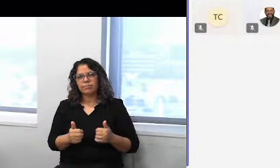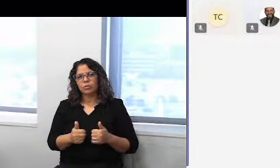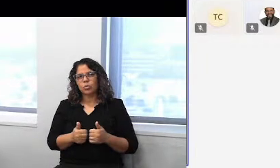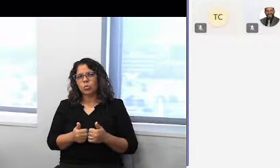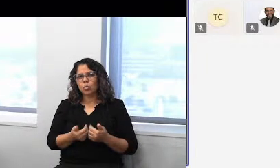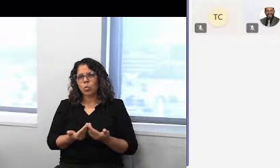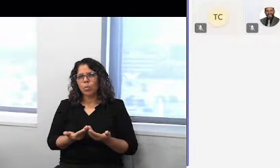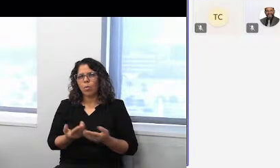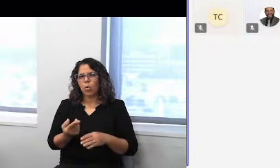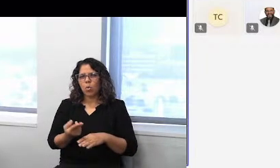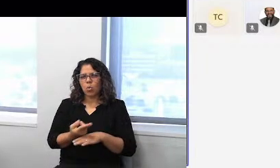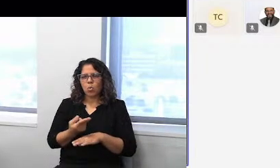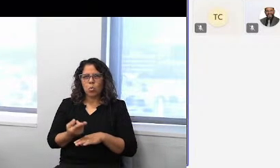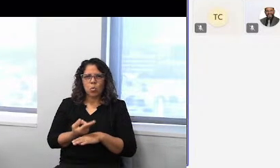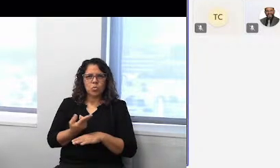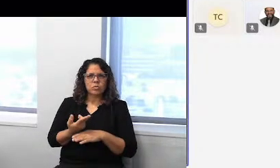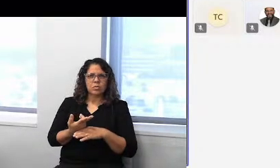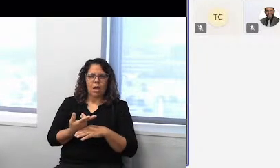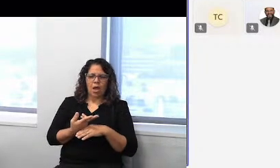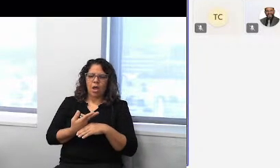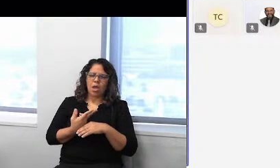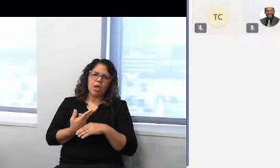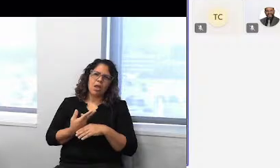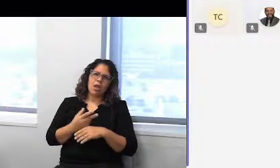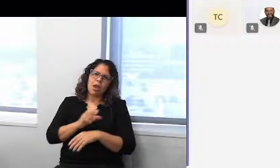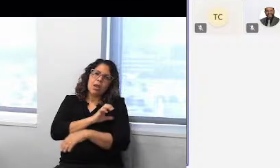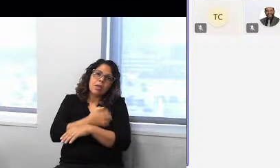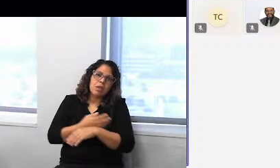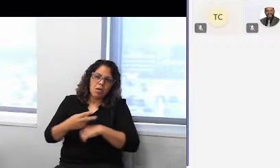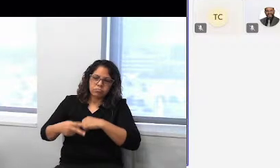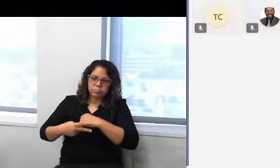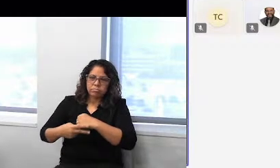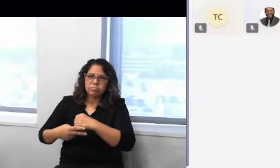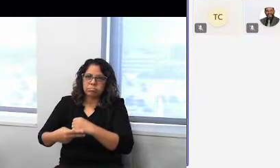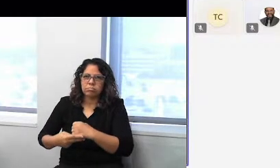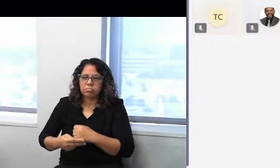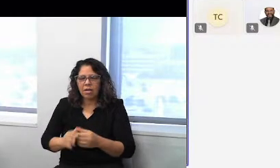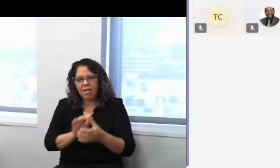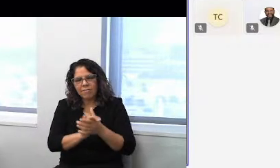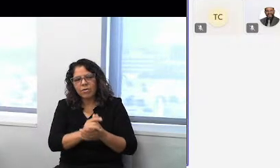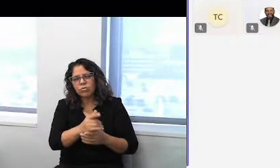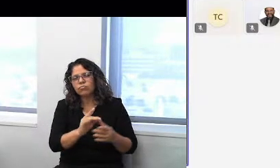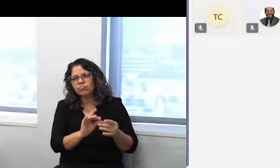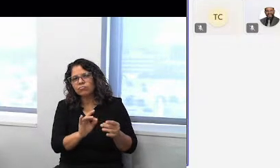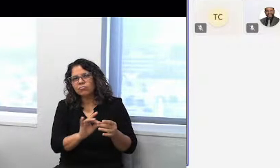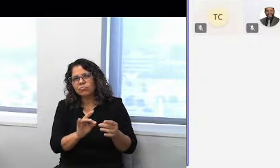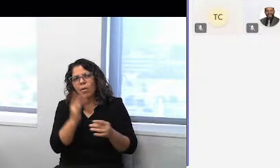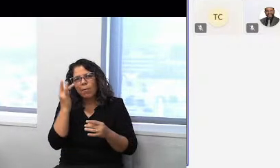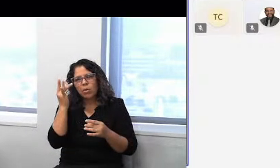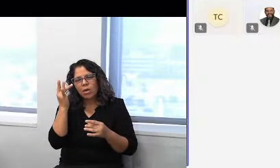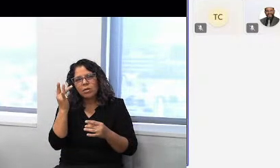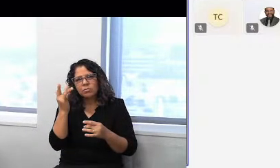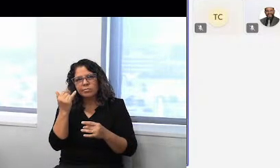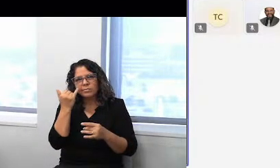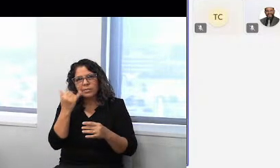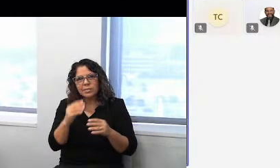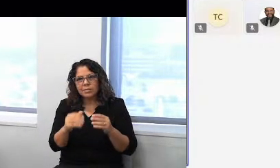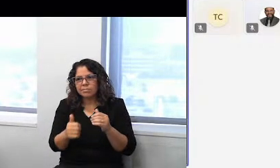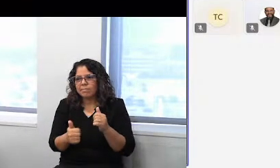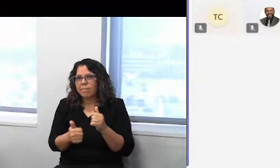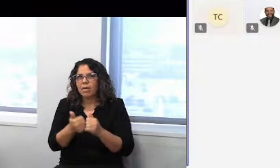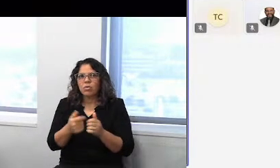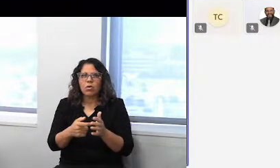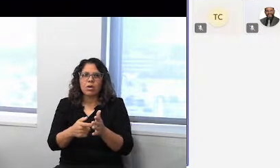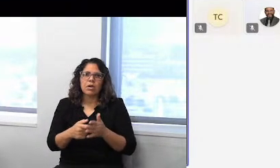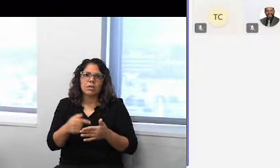that. And I answer again, yes, it actually, the more requirements and expectations on that technology, the more likely it's going to